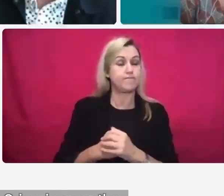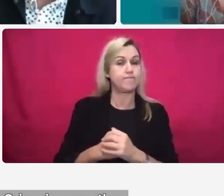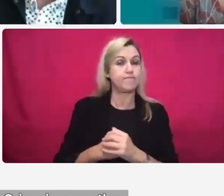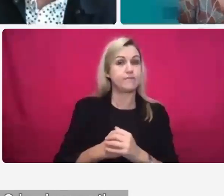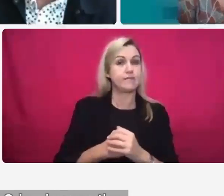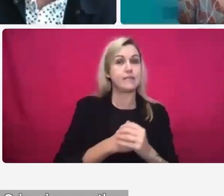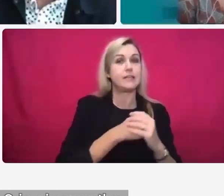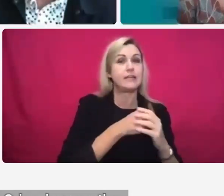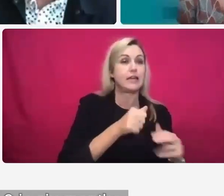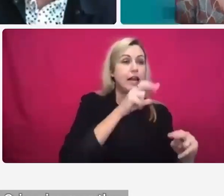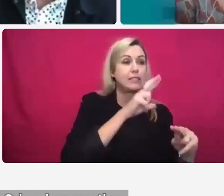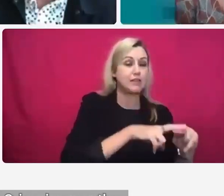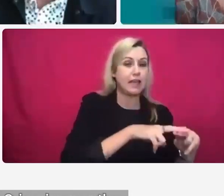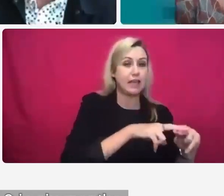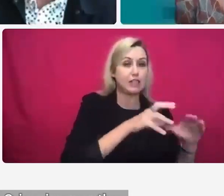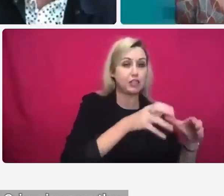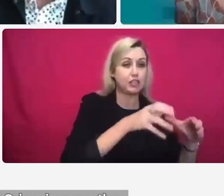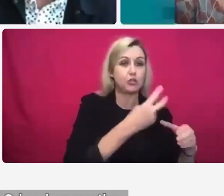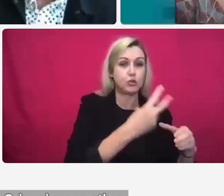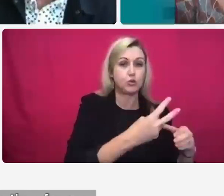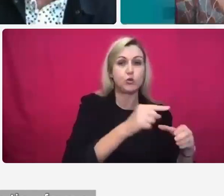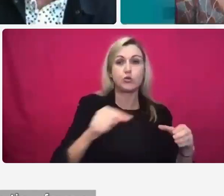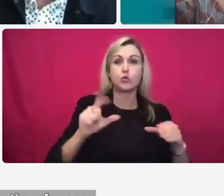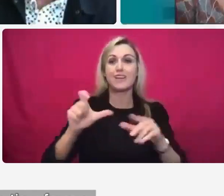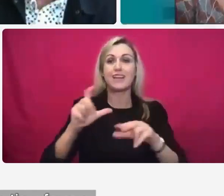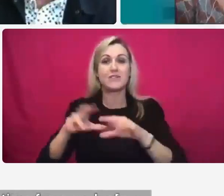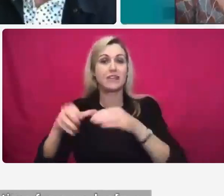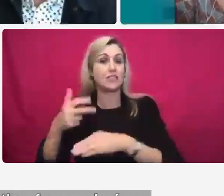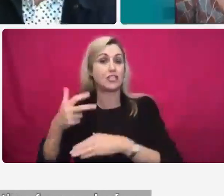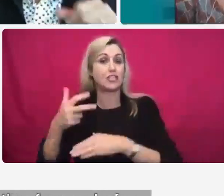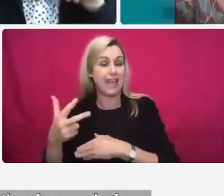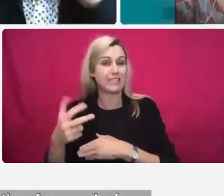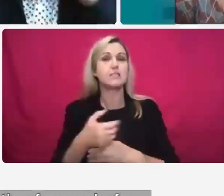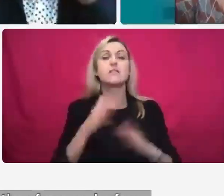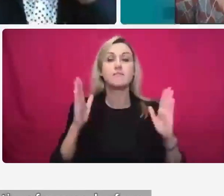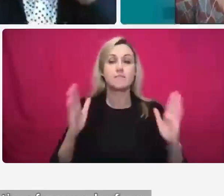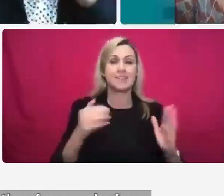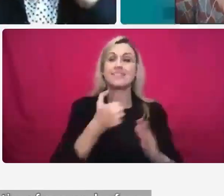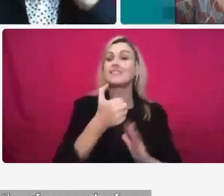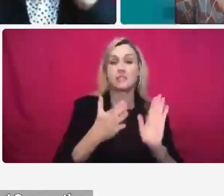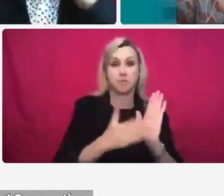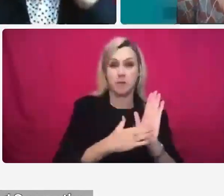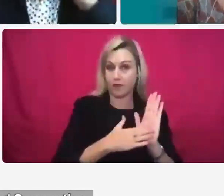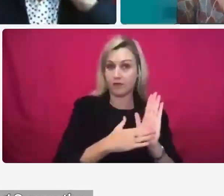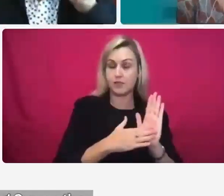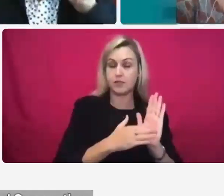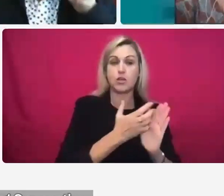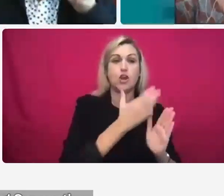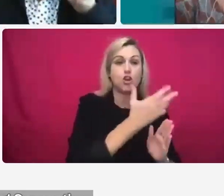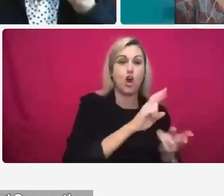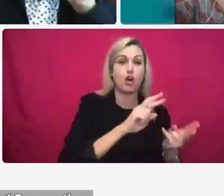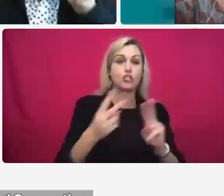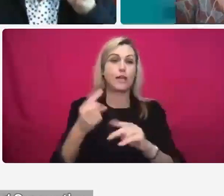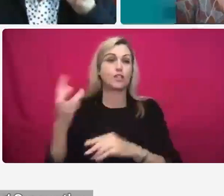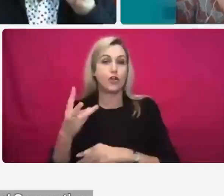to classification 8 is 6 months. So there's a time frame. I mentioned those time frames before. 9 to 13